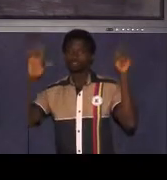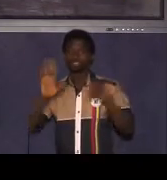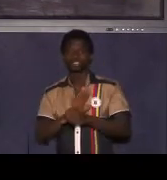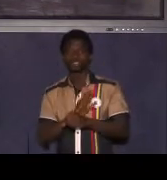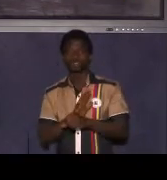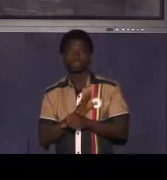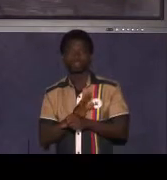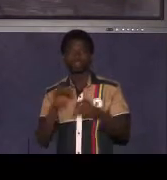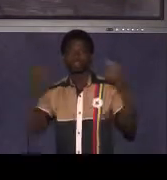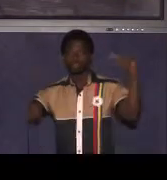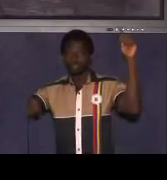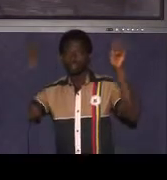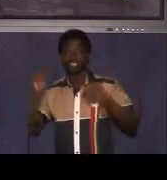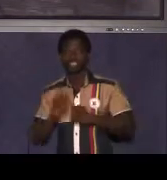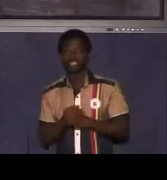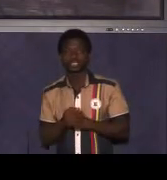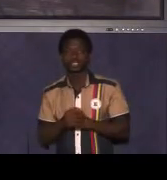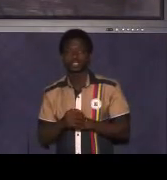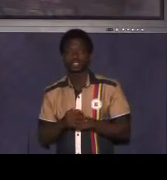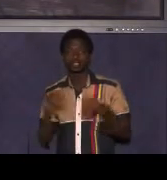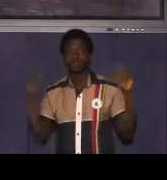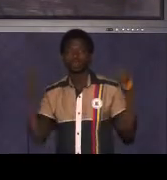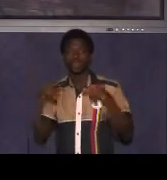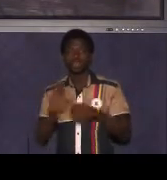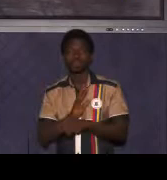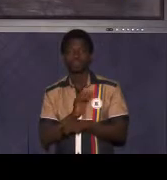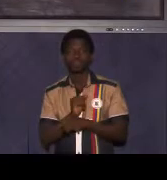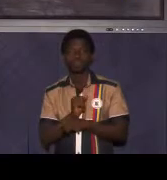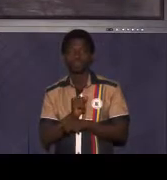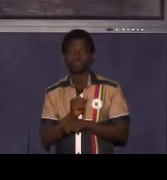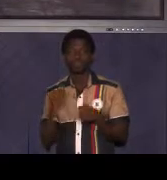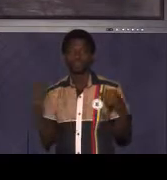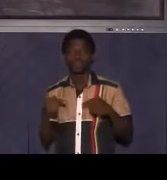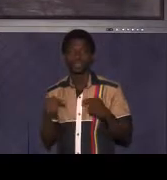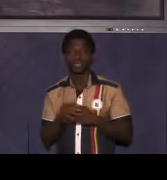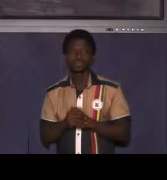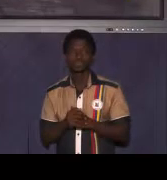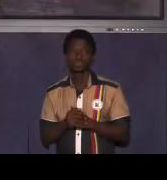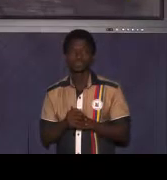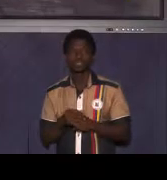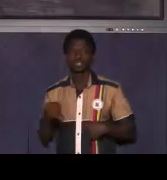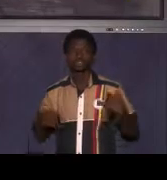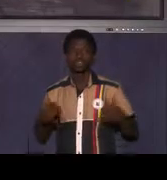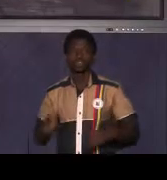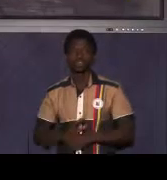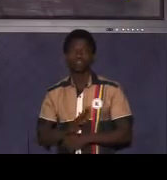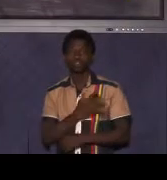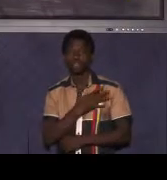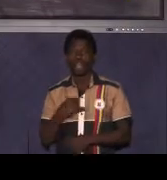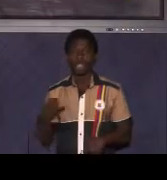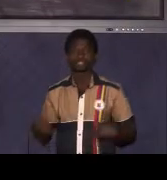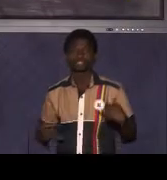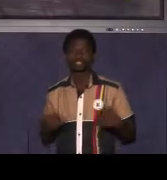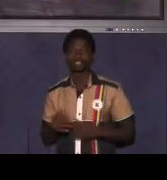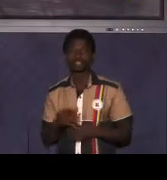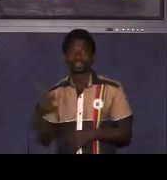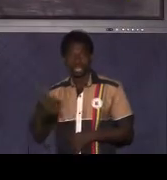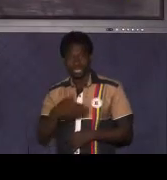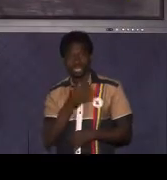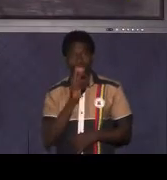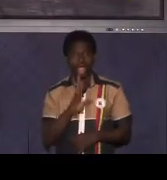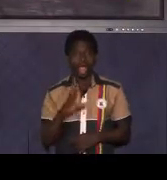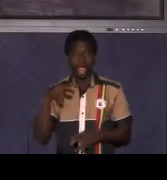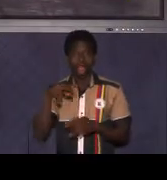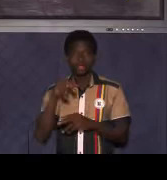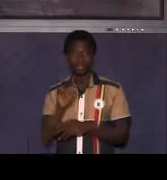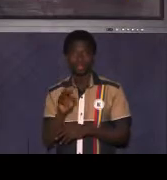have successful, success, painful, pain, joyful, and